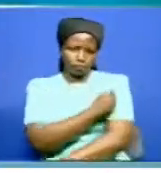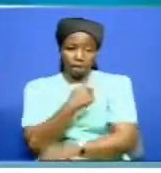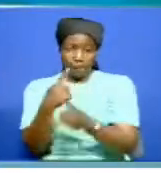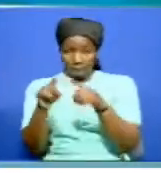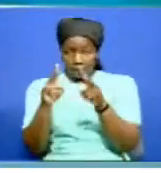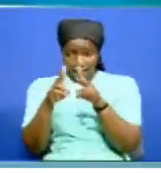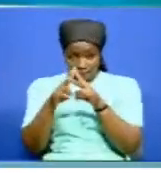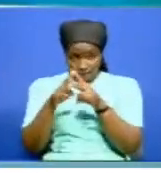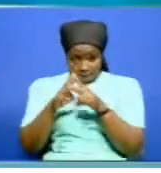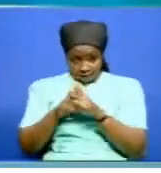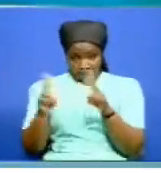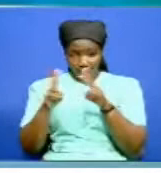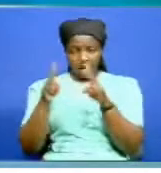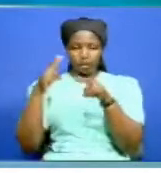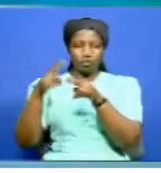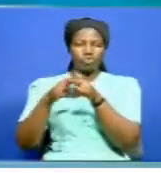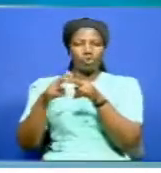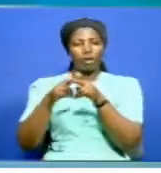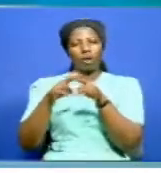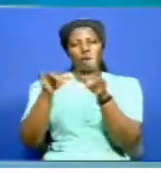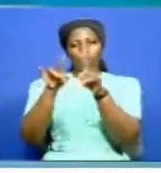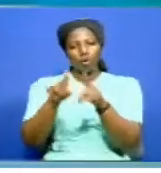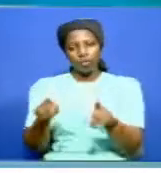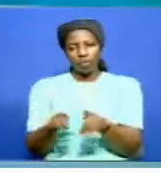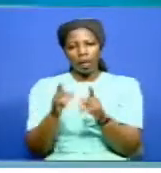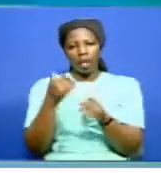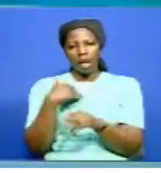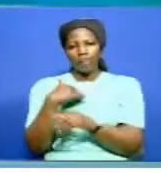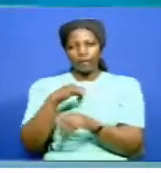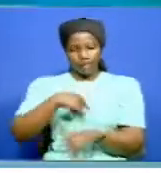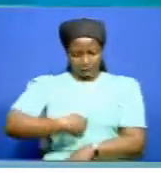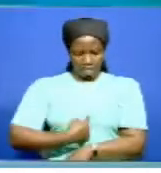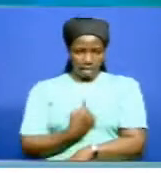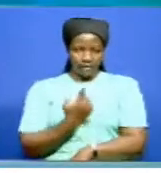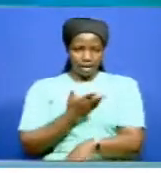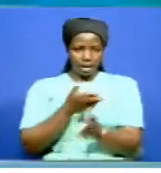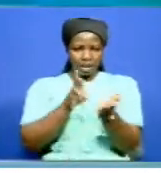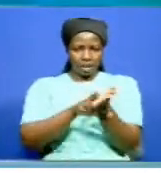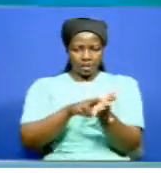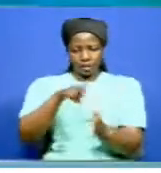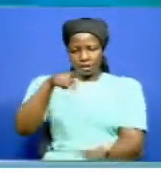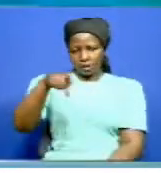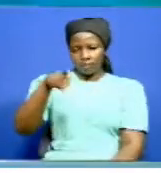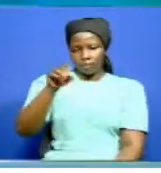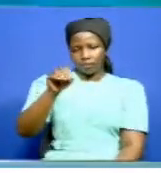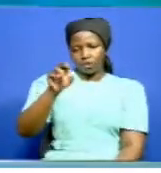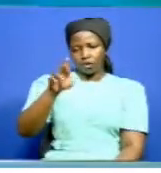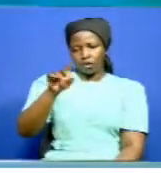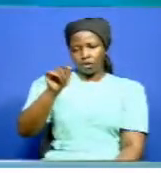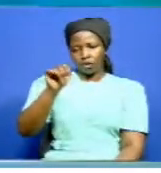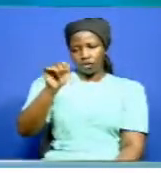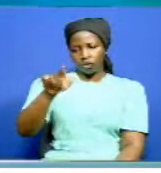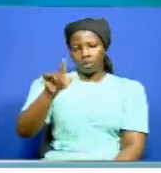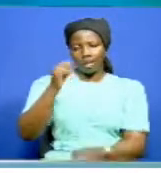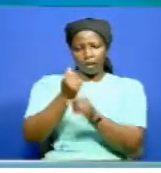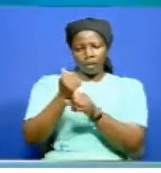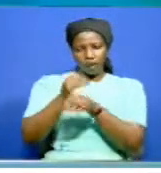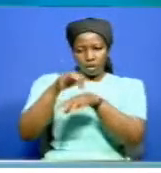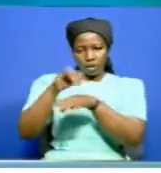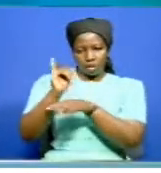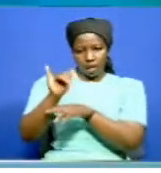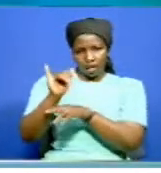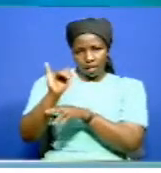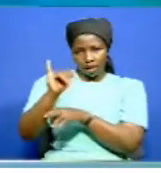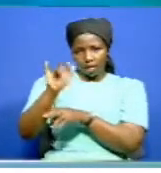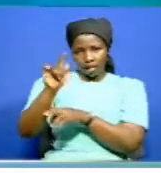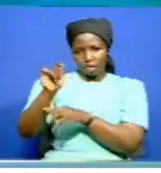we'll be also having self-registration portal. They're working on it, the IT team, and in fact we'd like